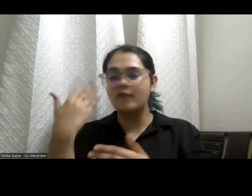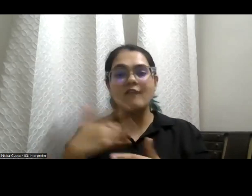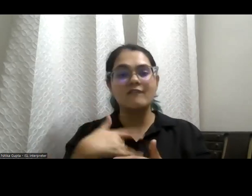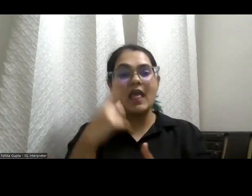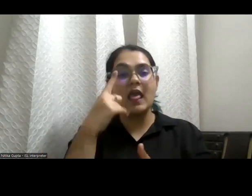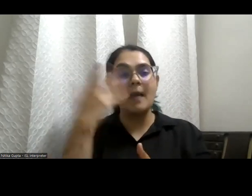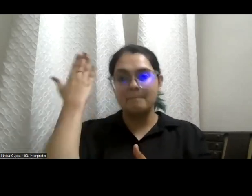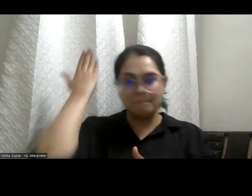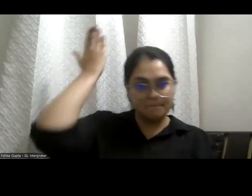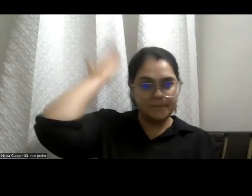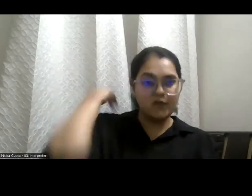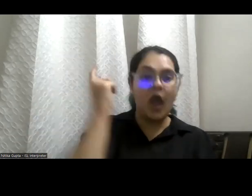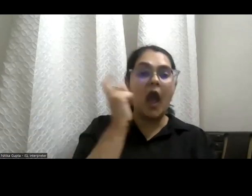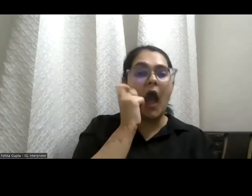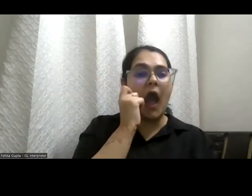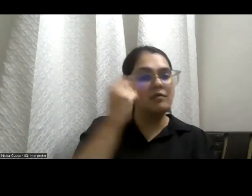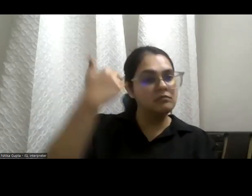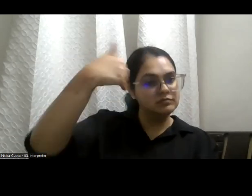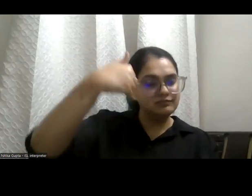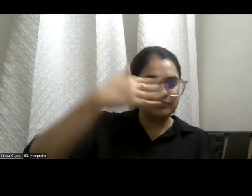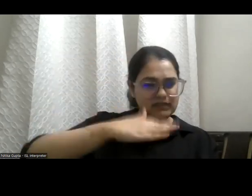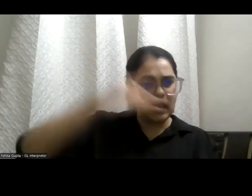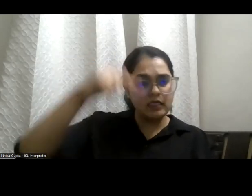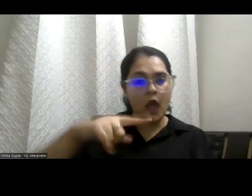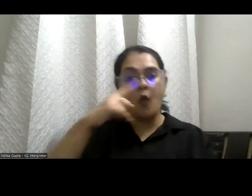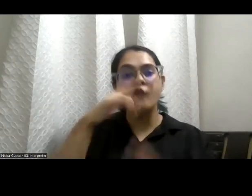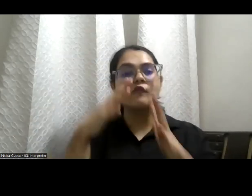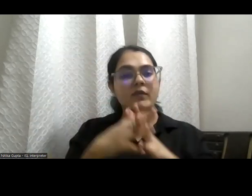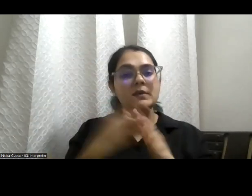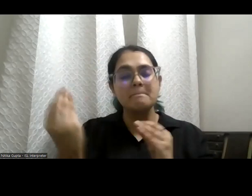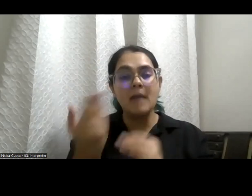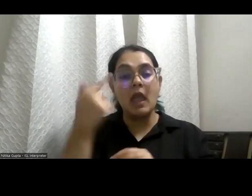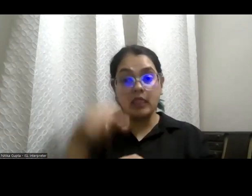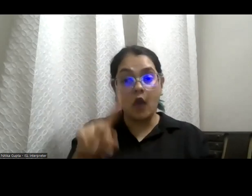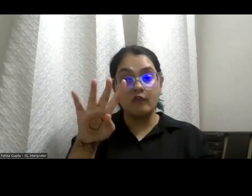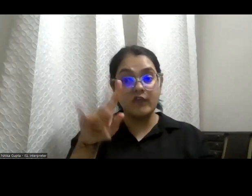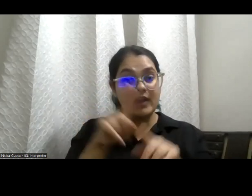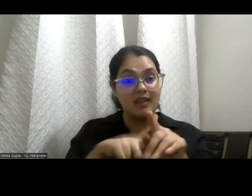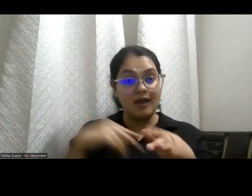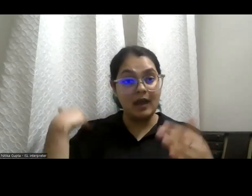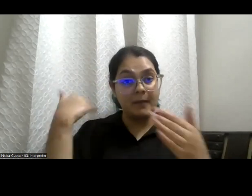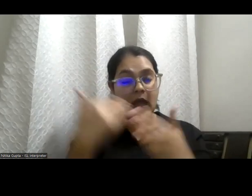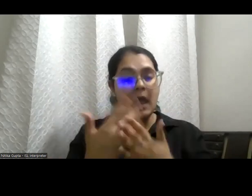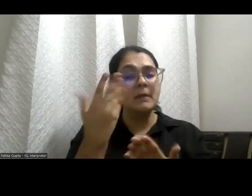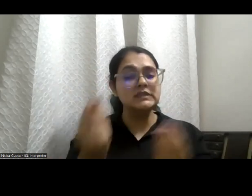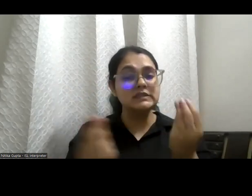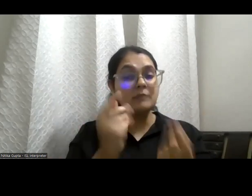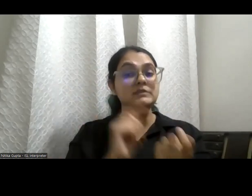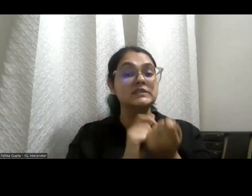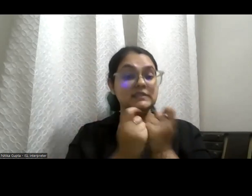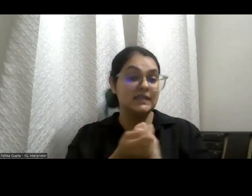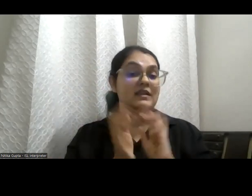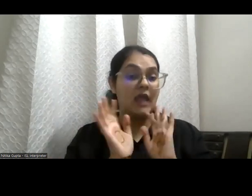there were huge disparity. But in last 15 years, probably if you have seen